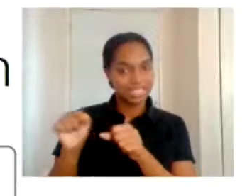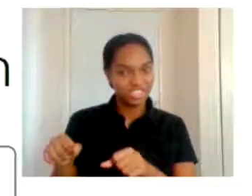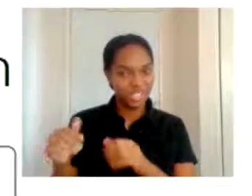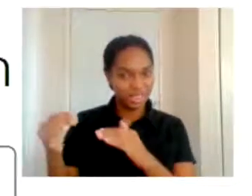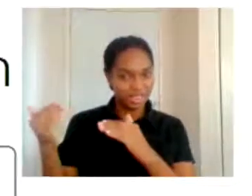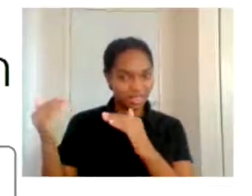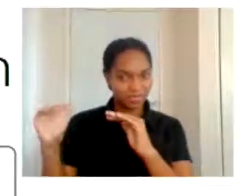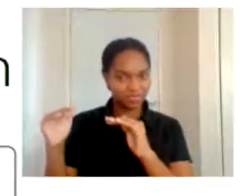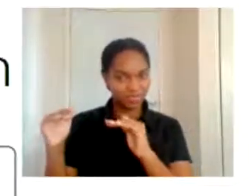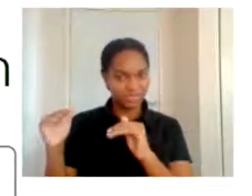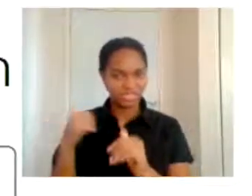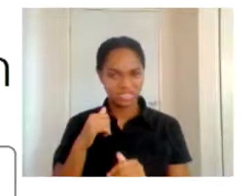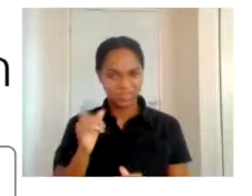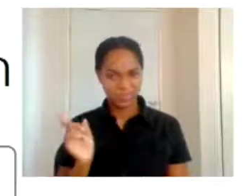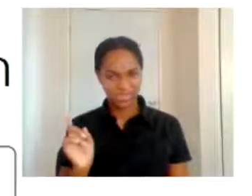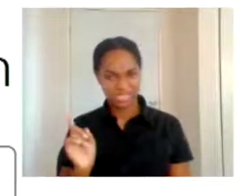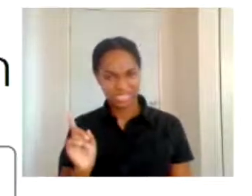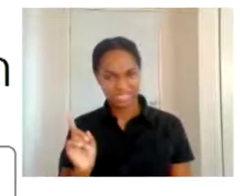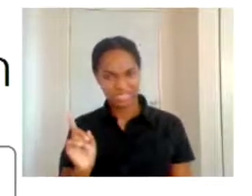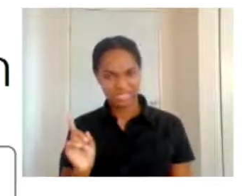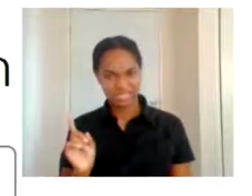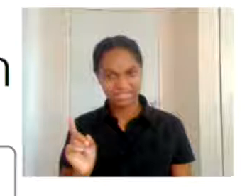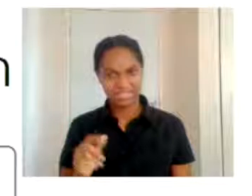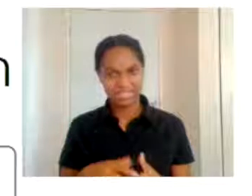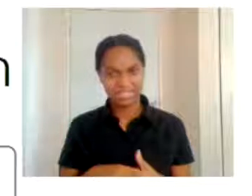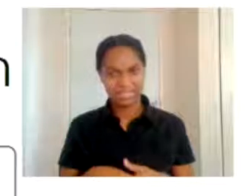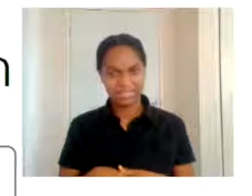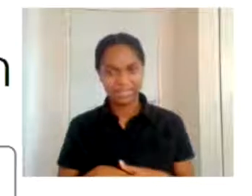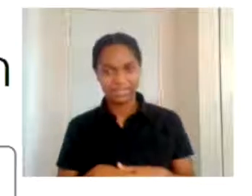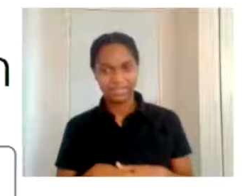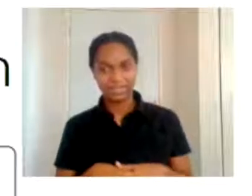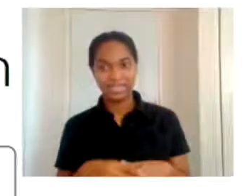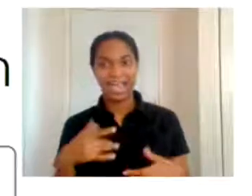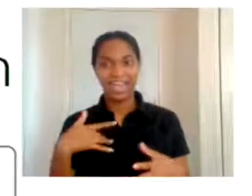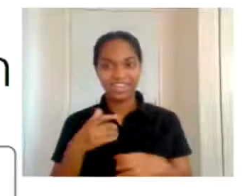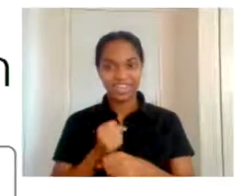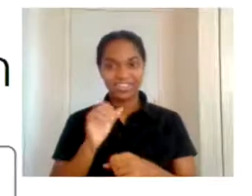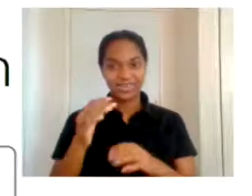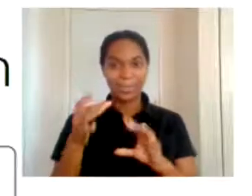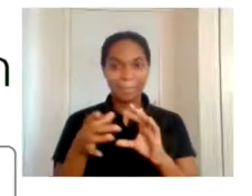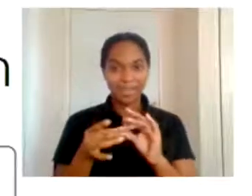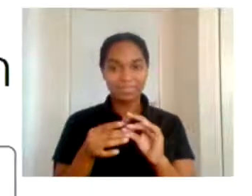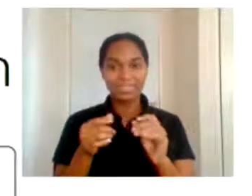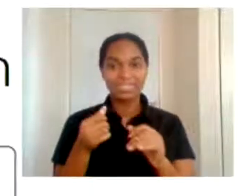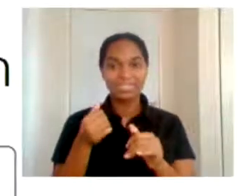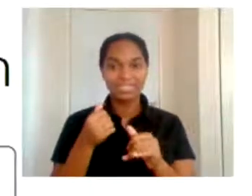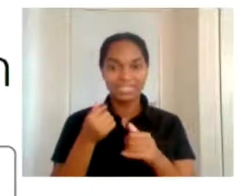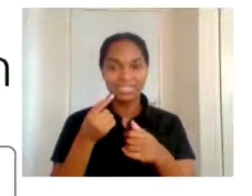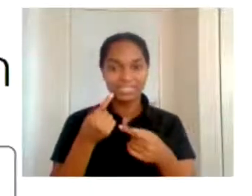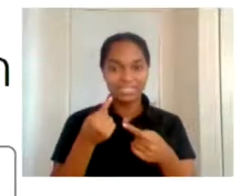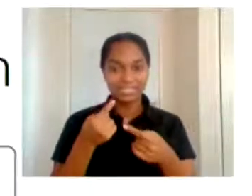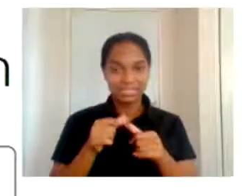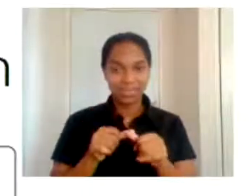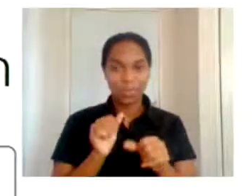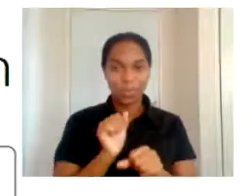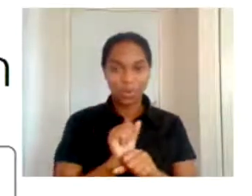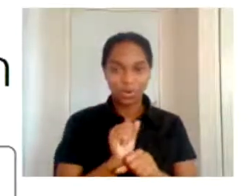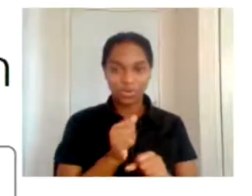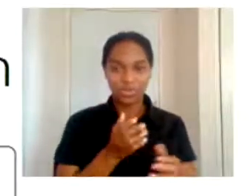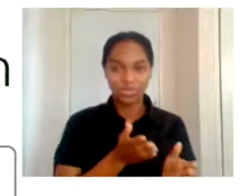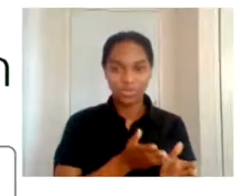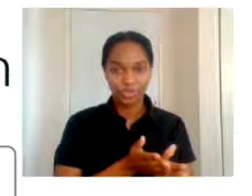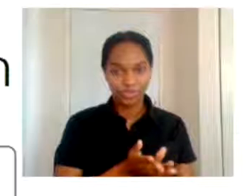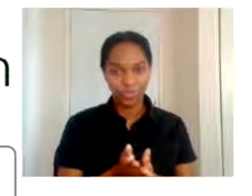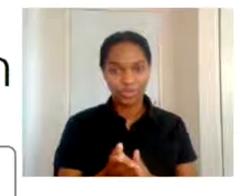where are you? Hi, drove home. I got your message. I'm still working through enable in the lab. So in the event the